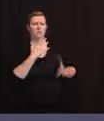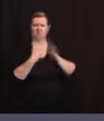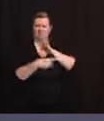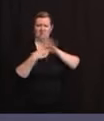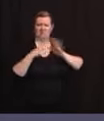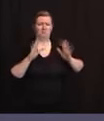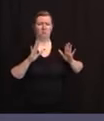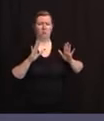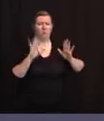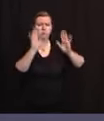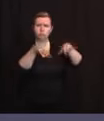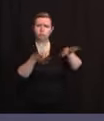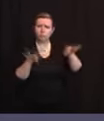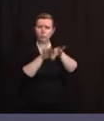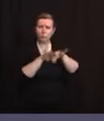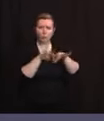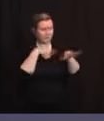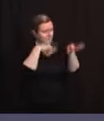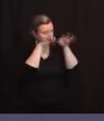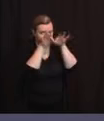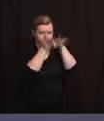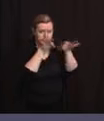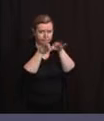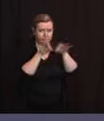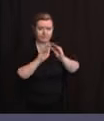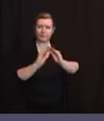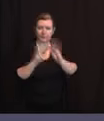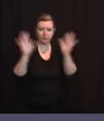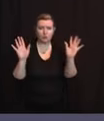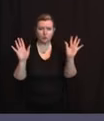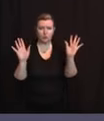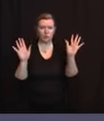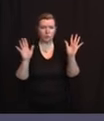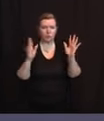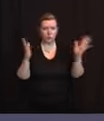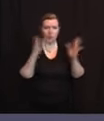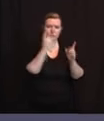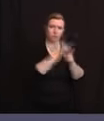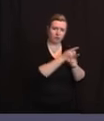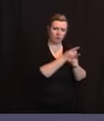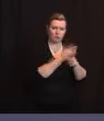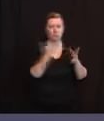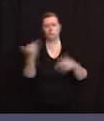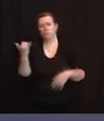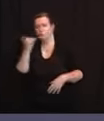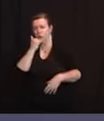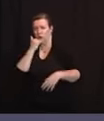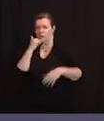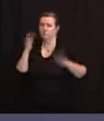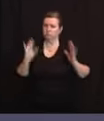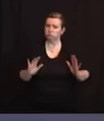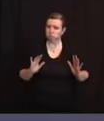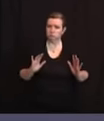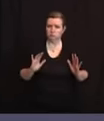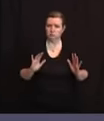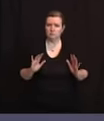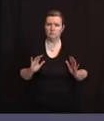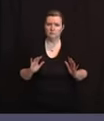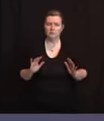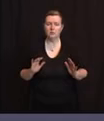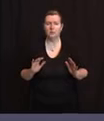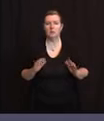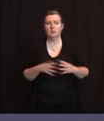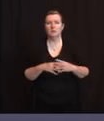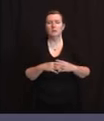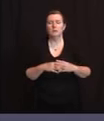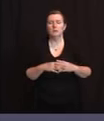up the inconsistencies and the record, because when we do our, as I don't like to use the same term as the